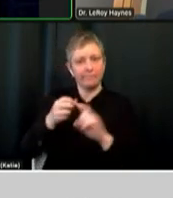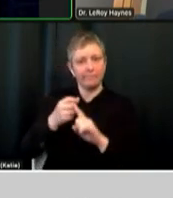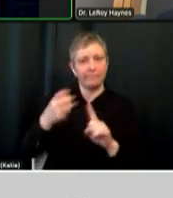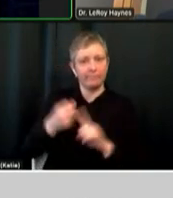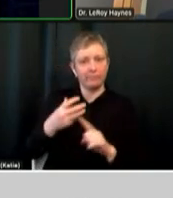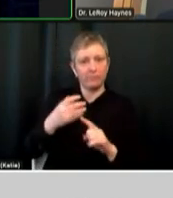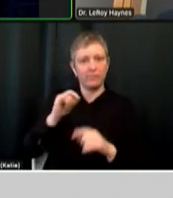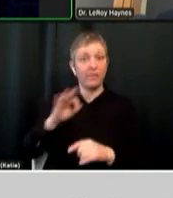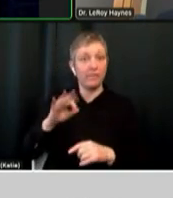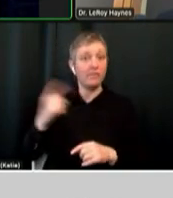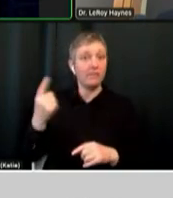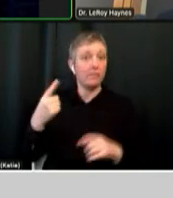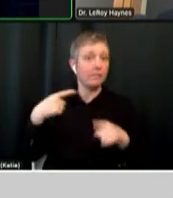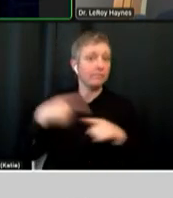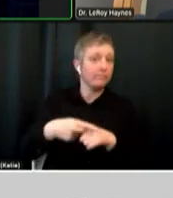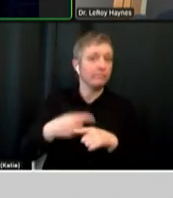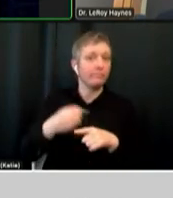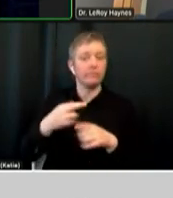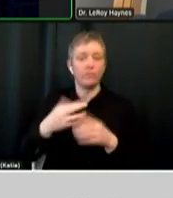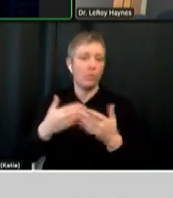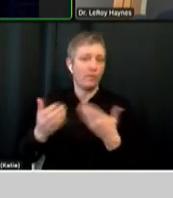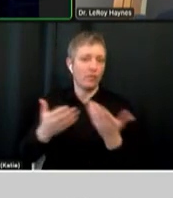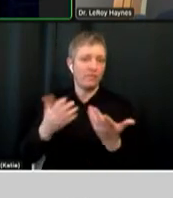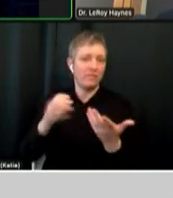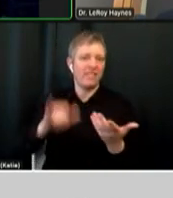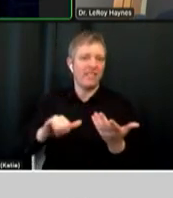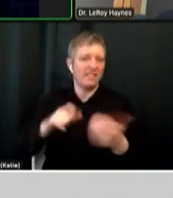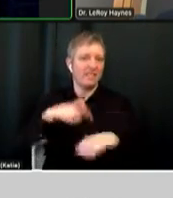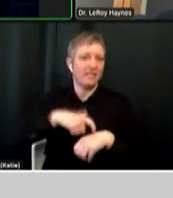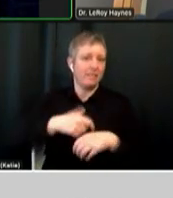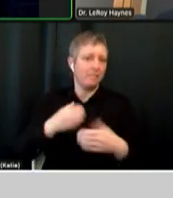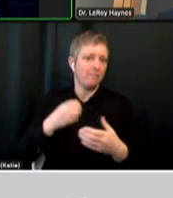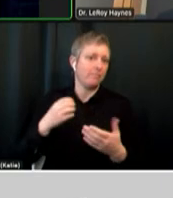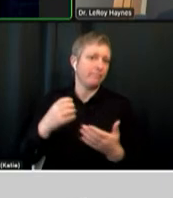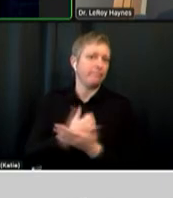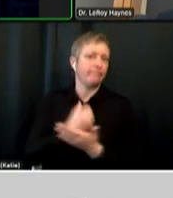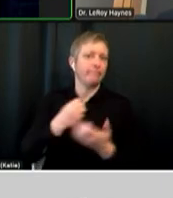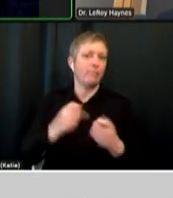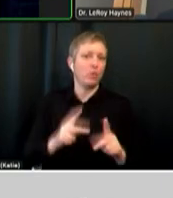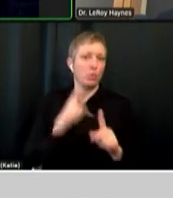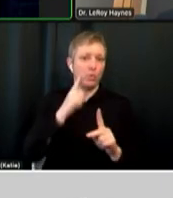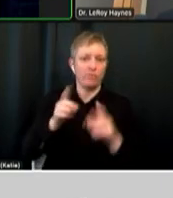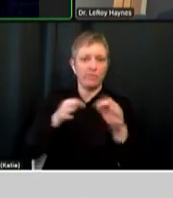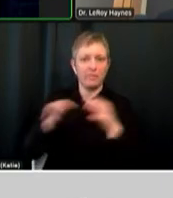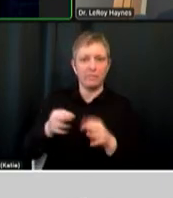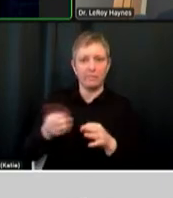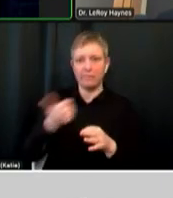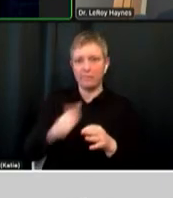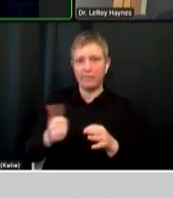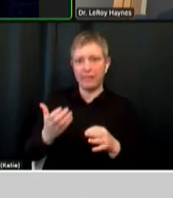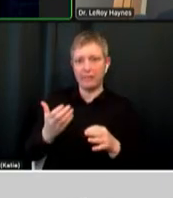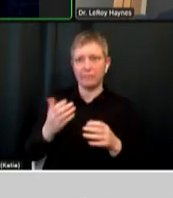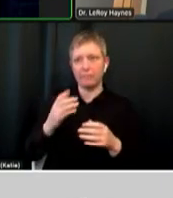whatever might occur. That's the opportunity for the officer to explain any discrepancy.